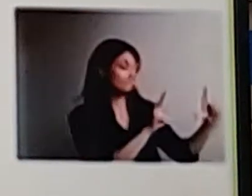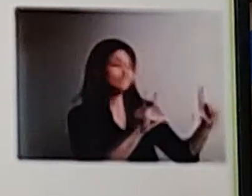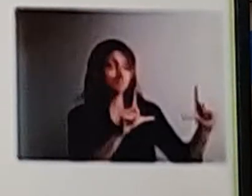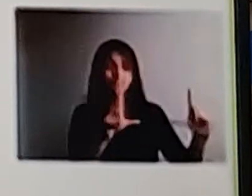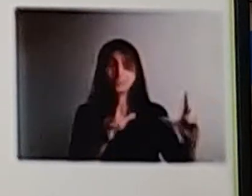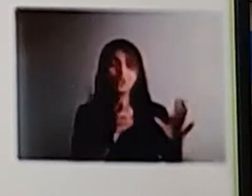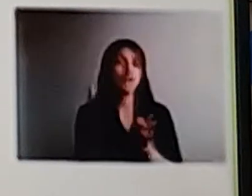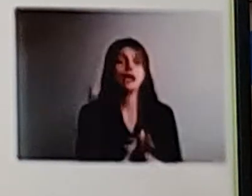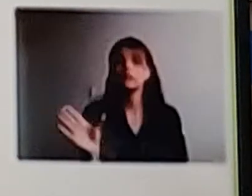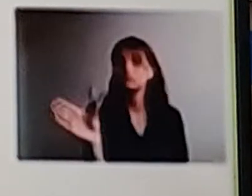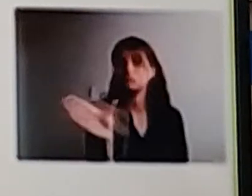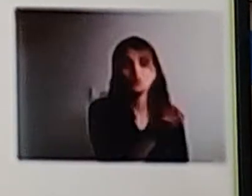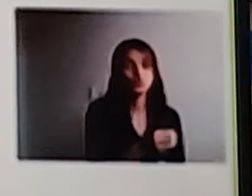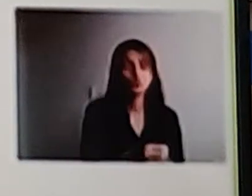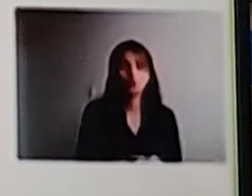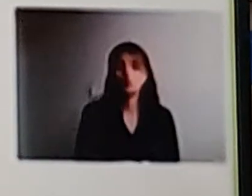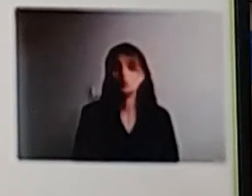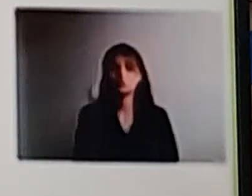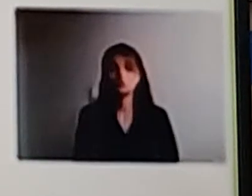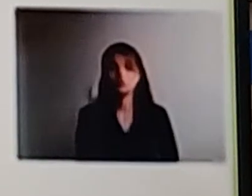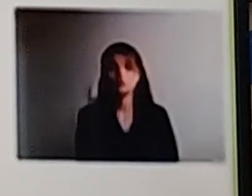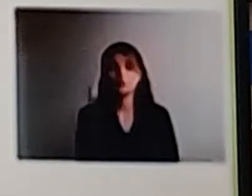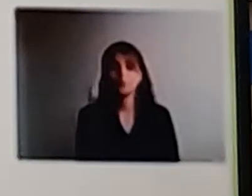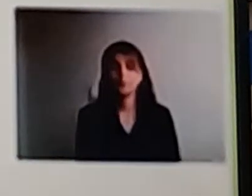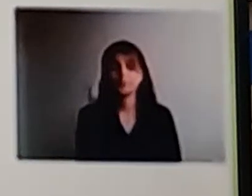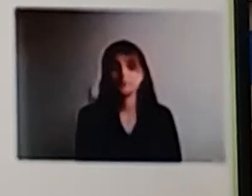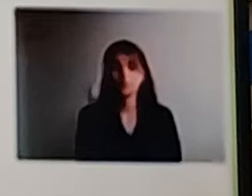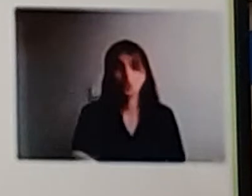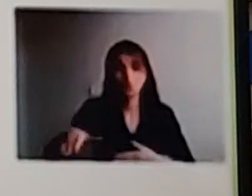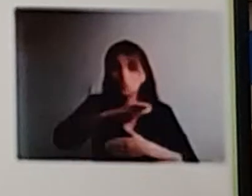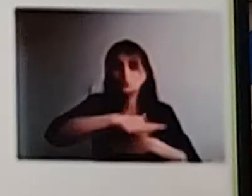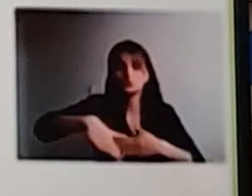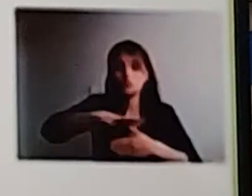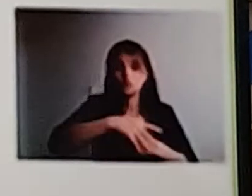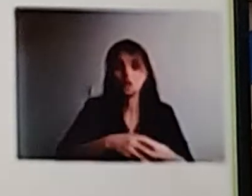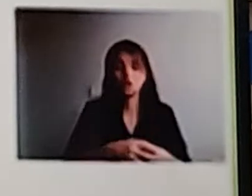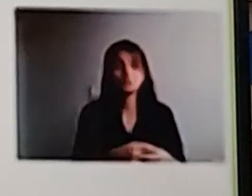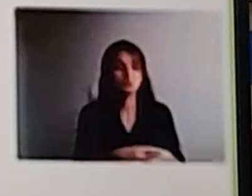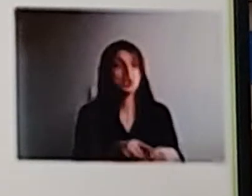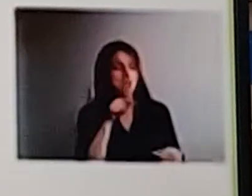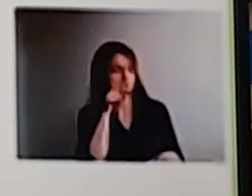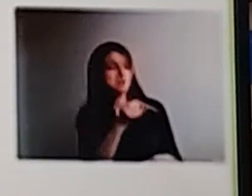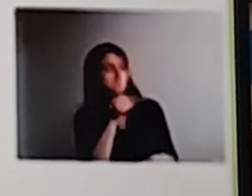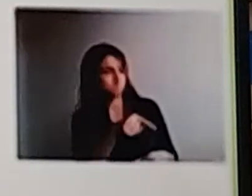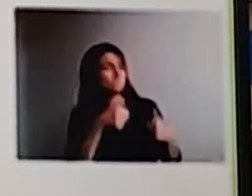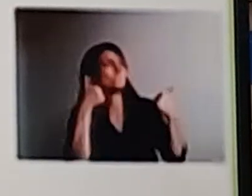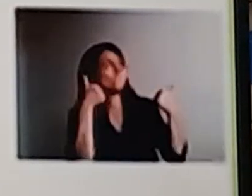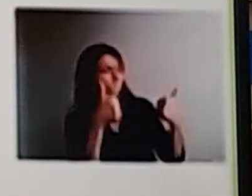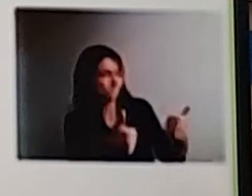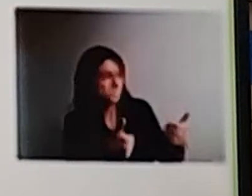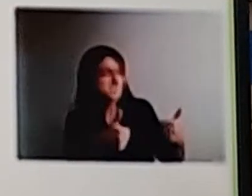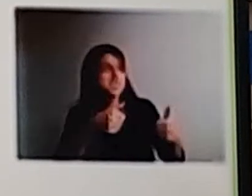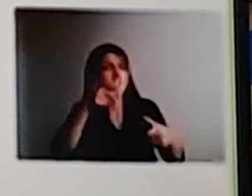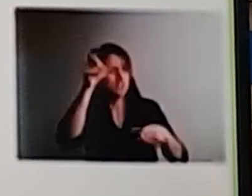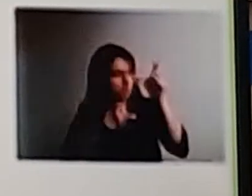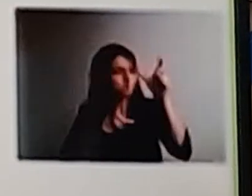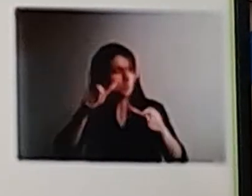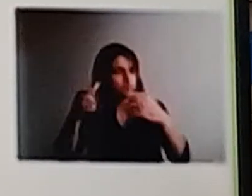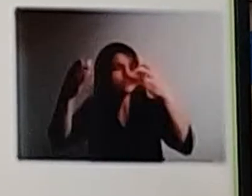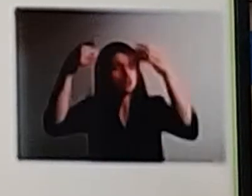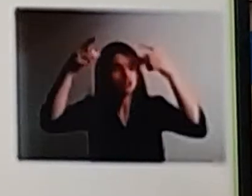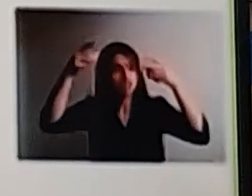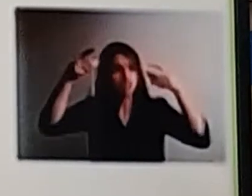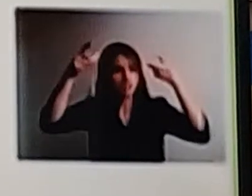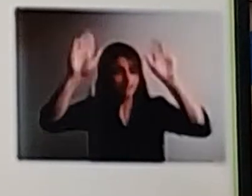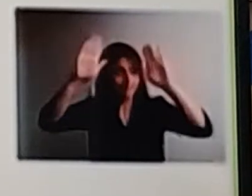so the disabled person, when he need to go to, if he need to go to any place, he open our website and he will see where